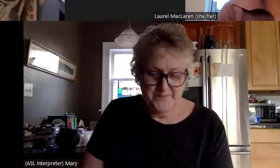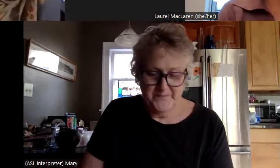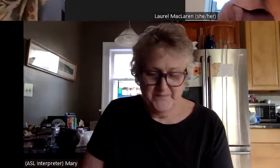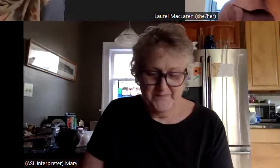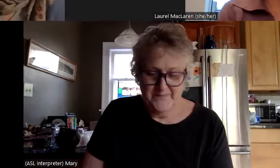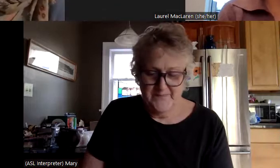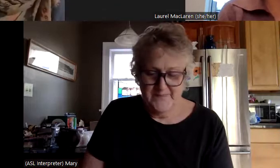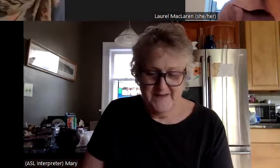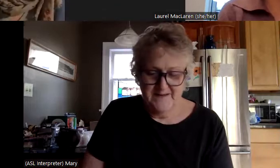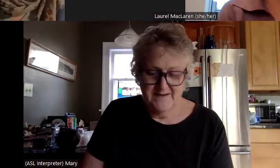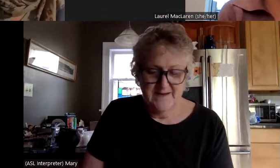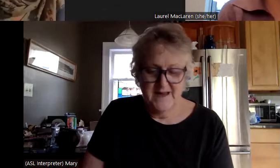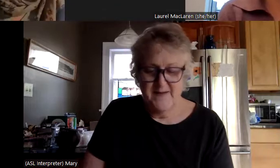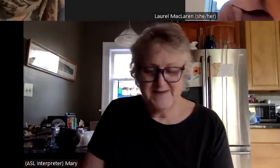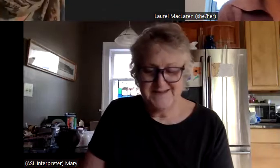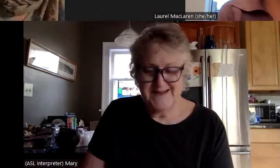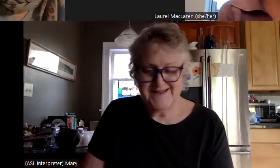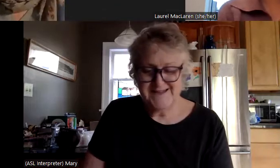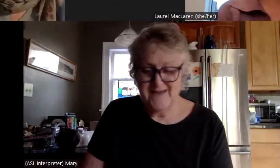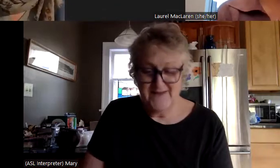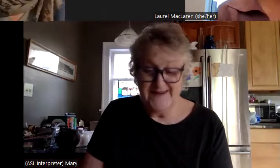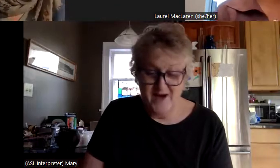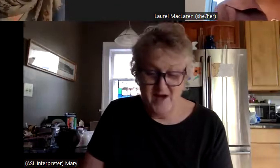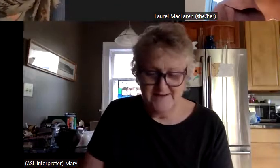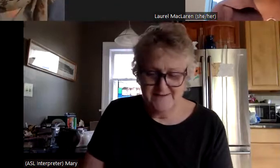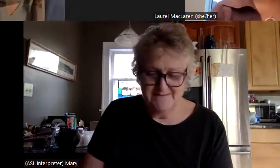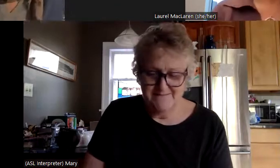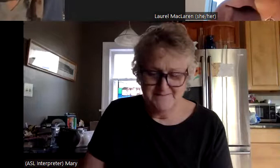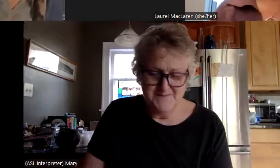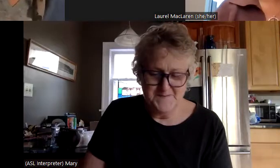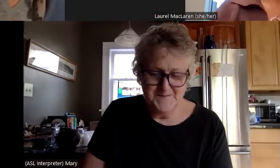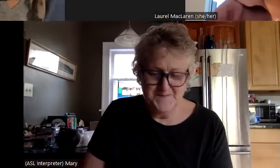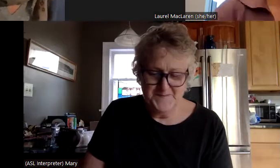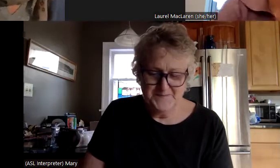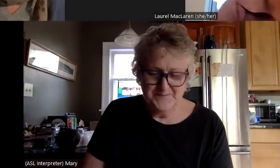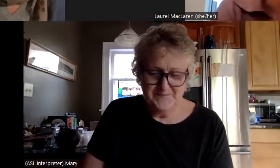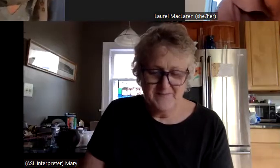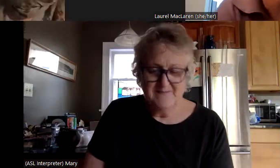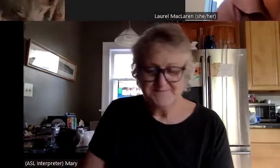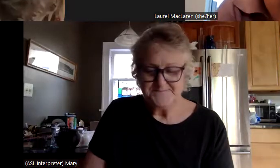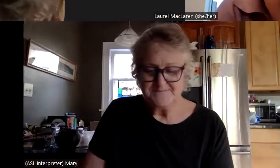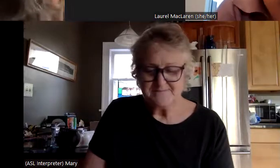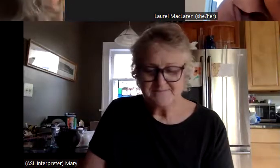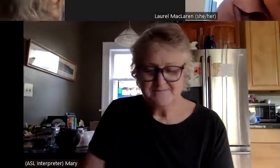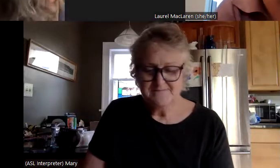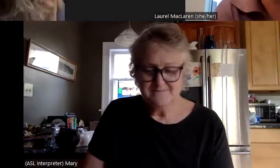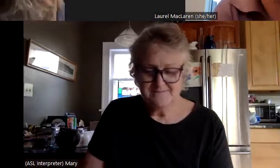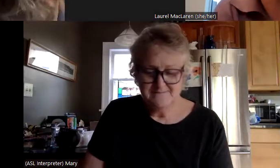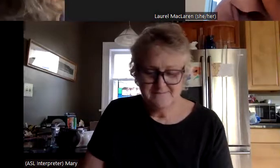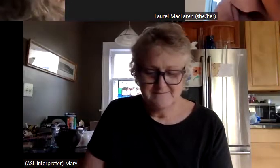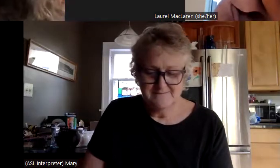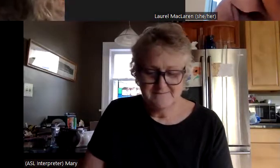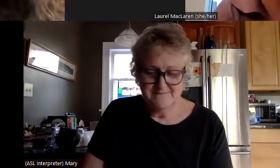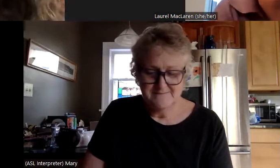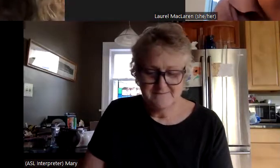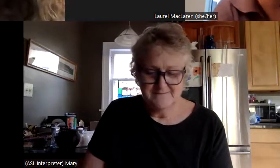I was gonna say, I seriously. how about Not that, tech Mary, it's savvy? just a Not. Yeah. I'm having trouble sending a video